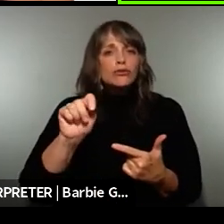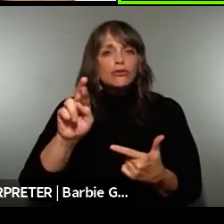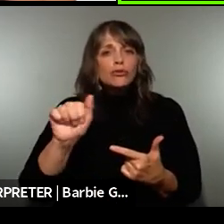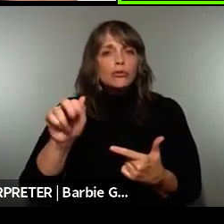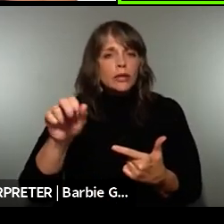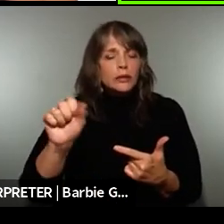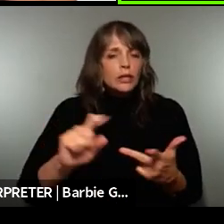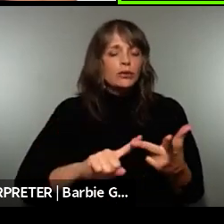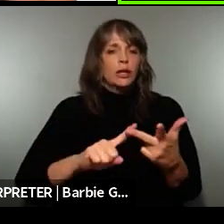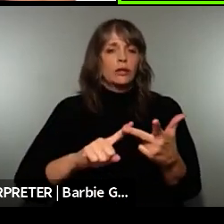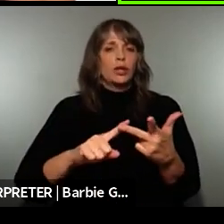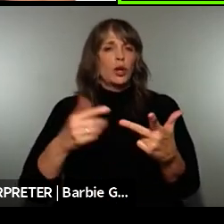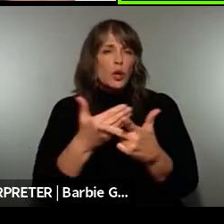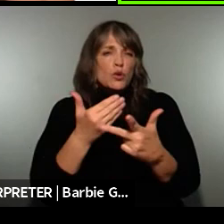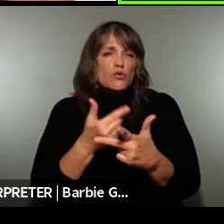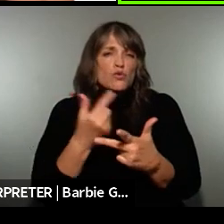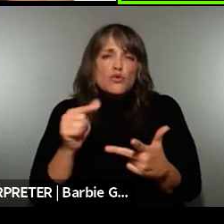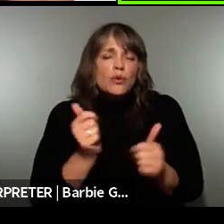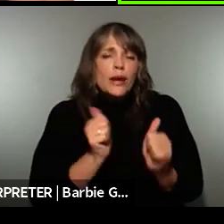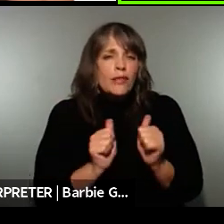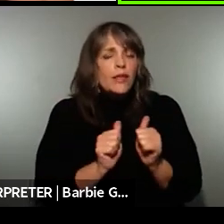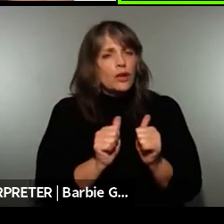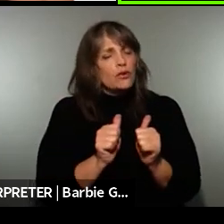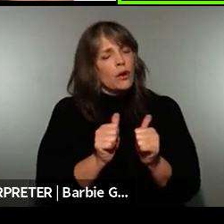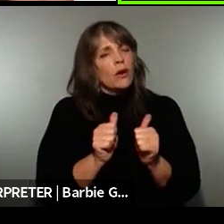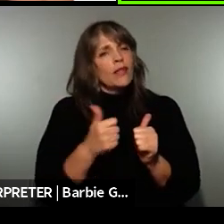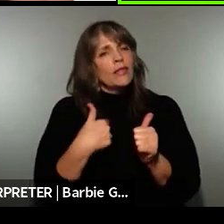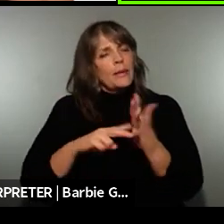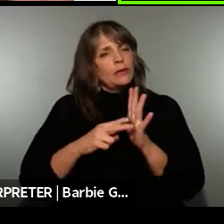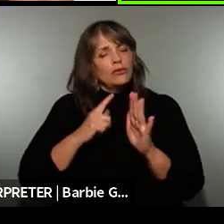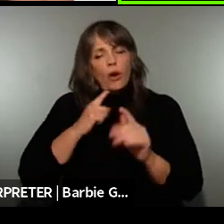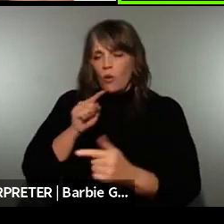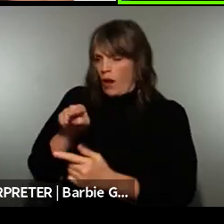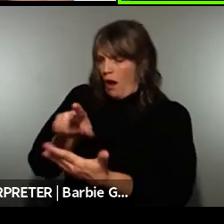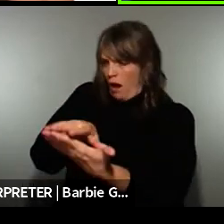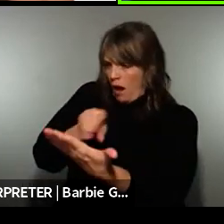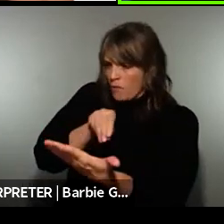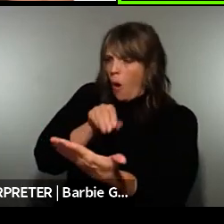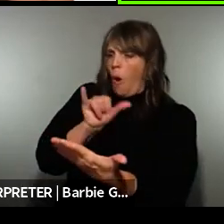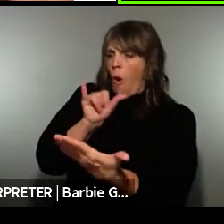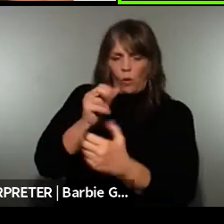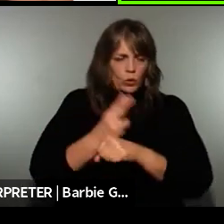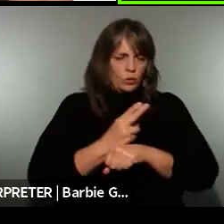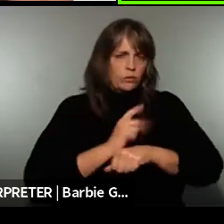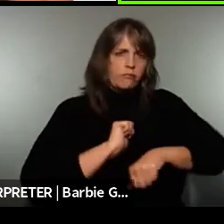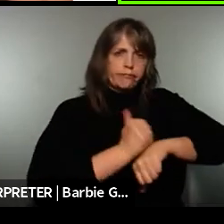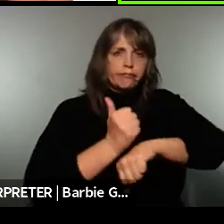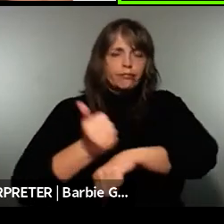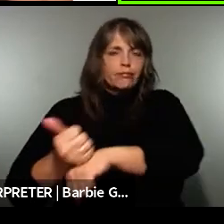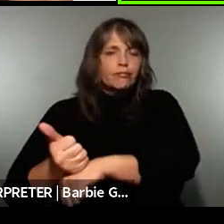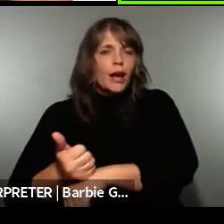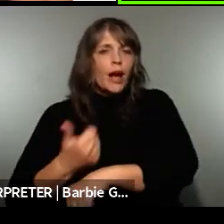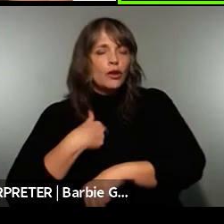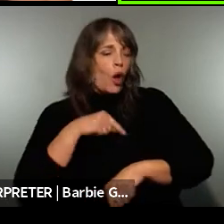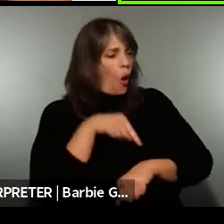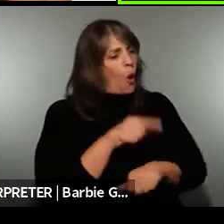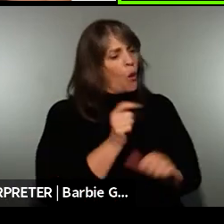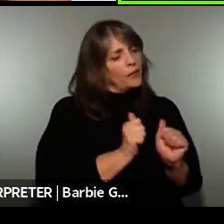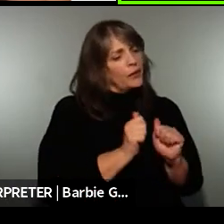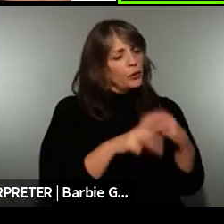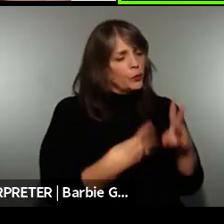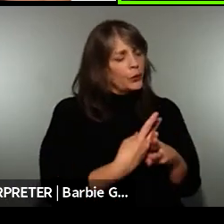broadening our horizons to not just look within like a theater, the theater world or the arts world, but all of these movements who have done